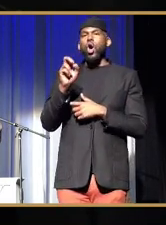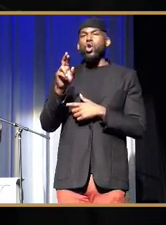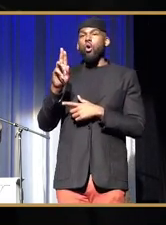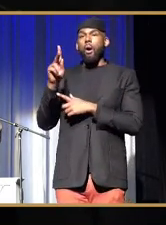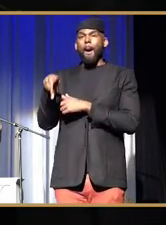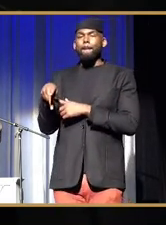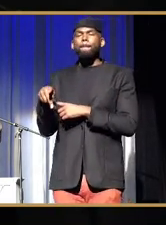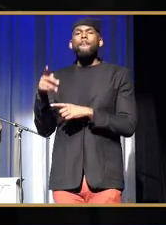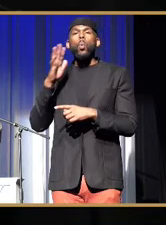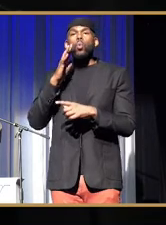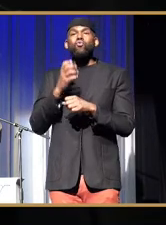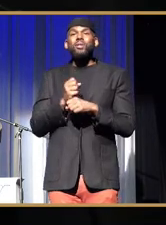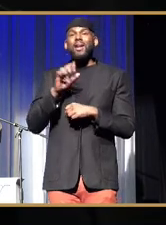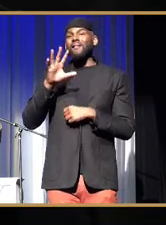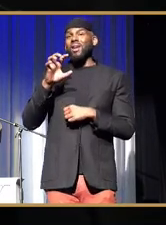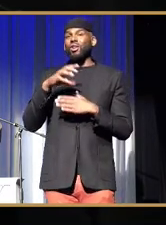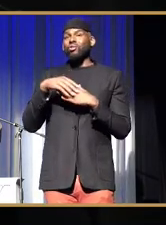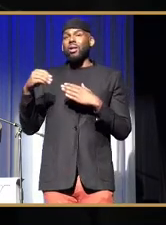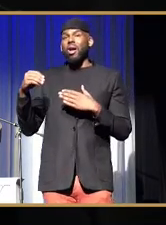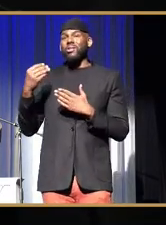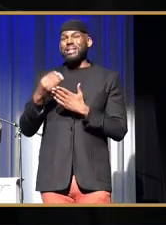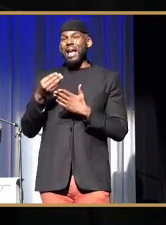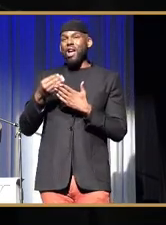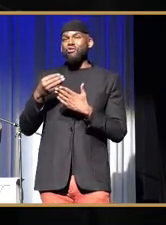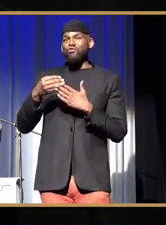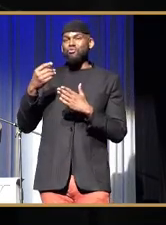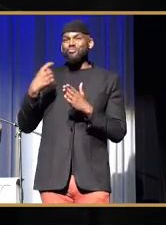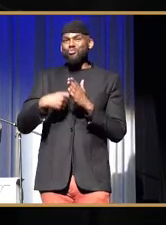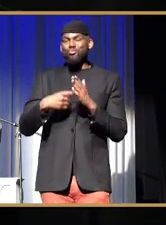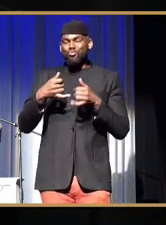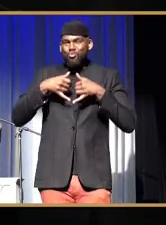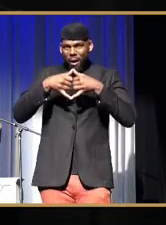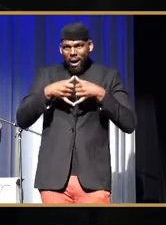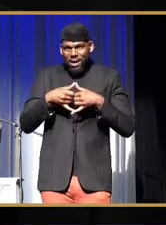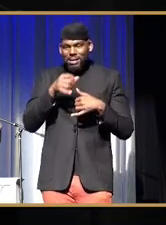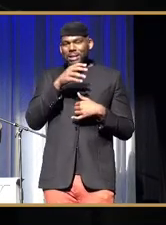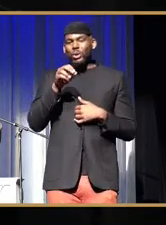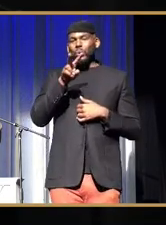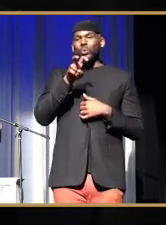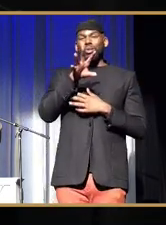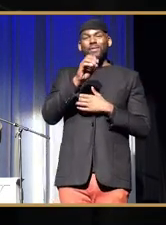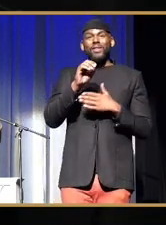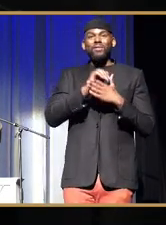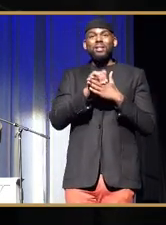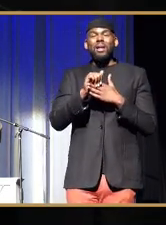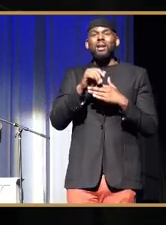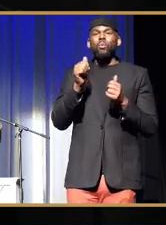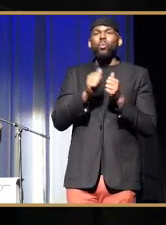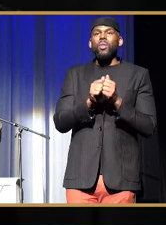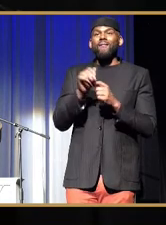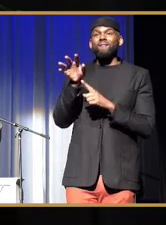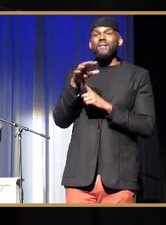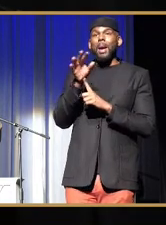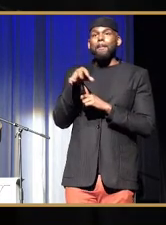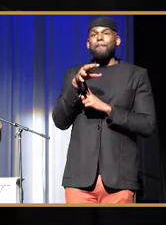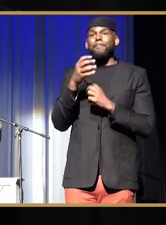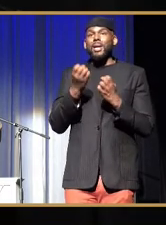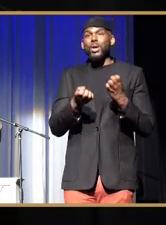receive a $500 cash prize and $250 in film equipment.